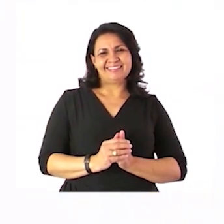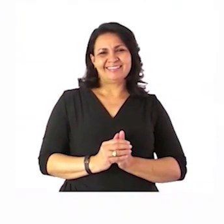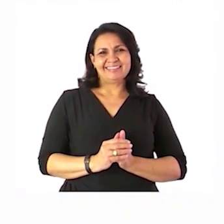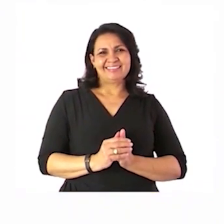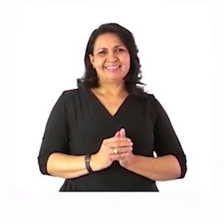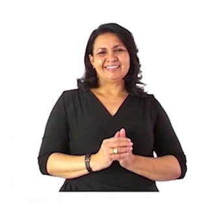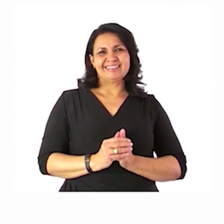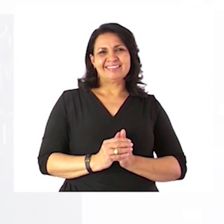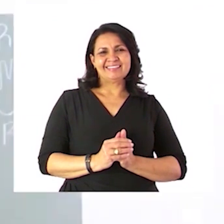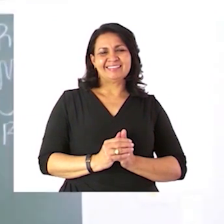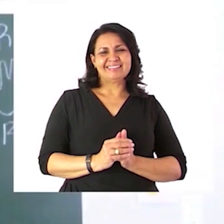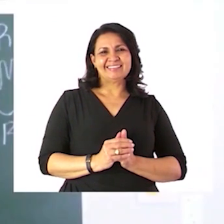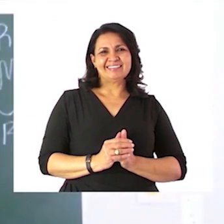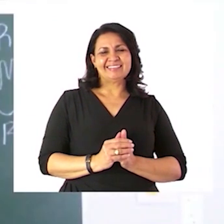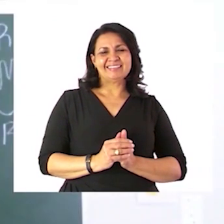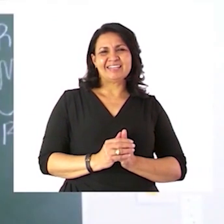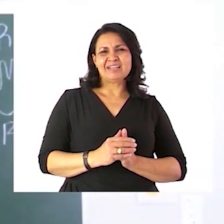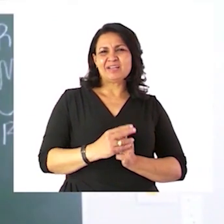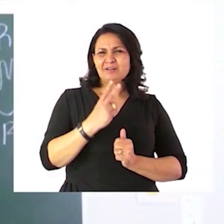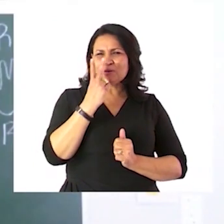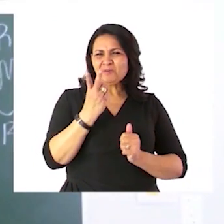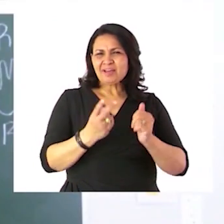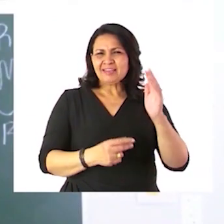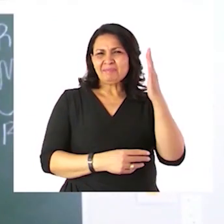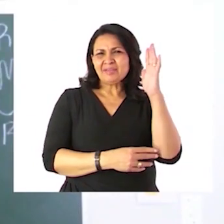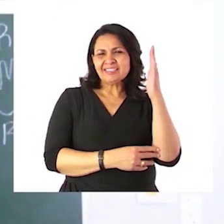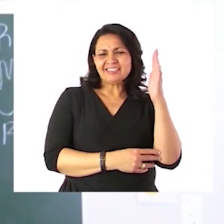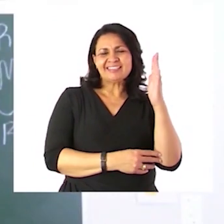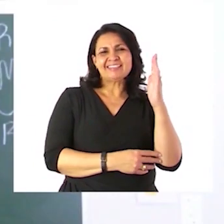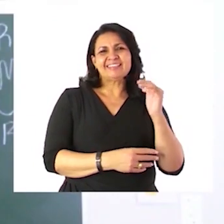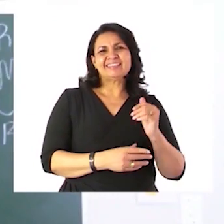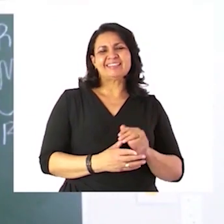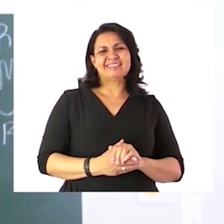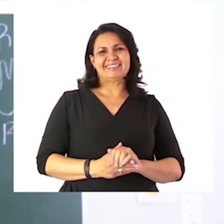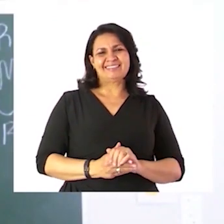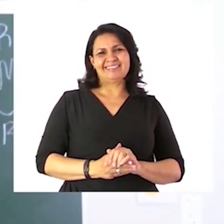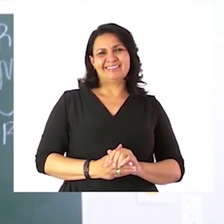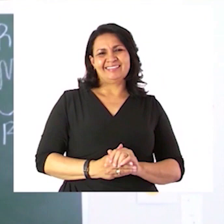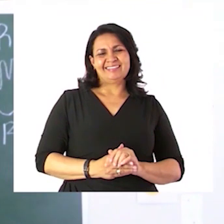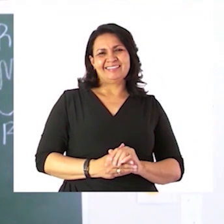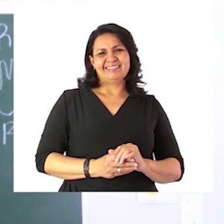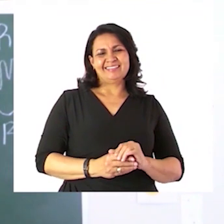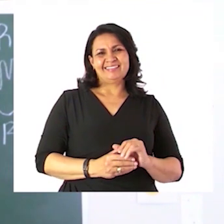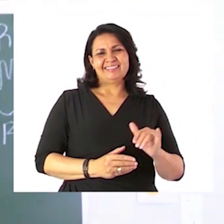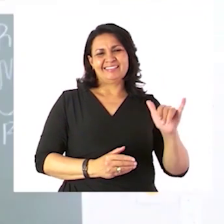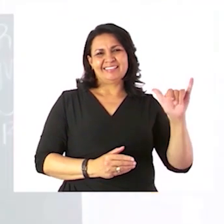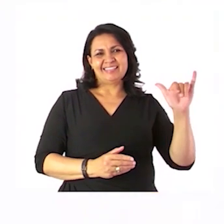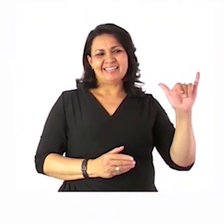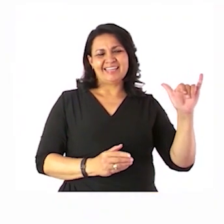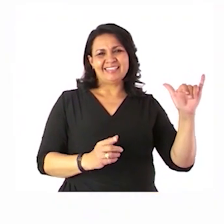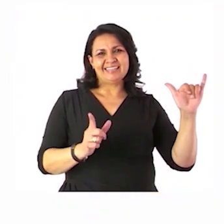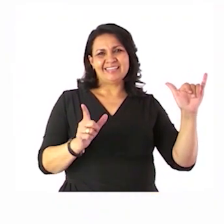So let's look at the pictures. I'm going to do the first one for you. There is a